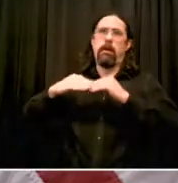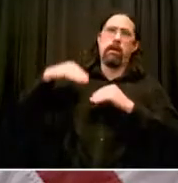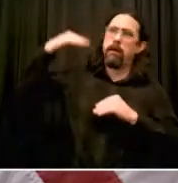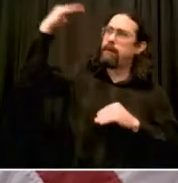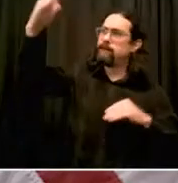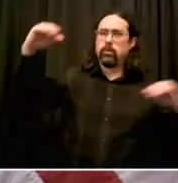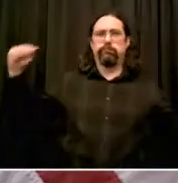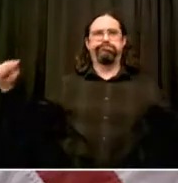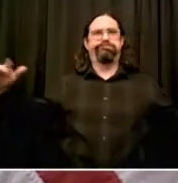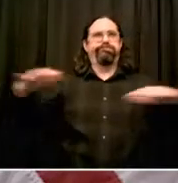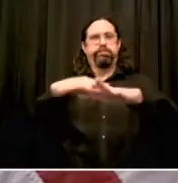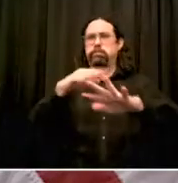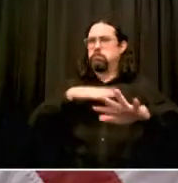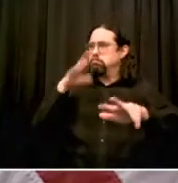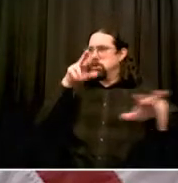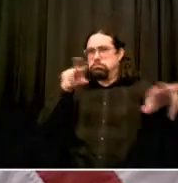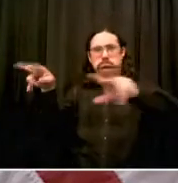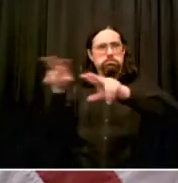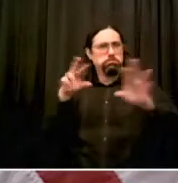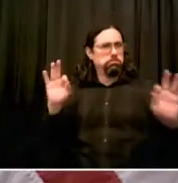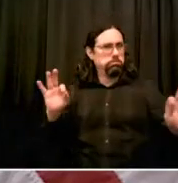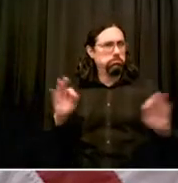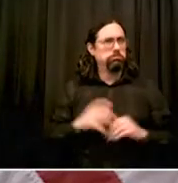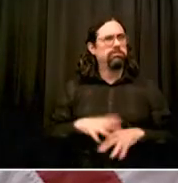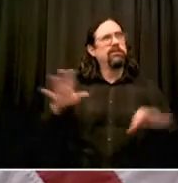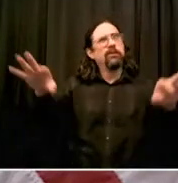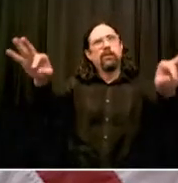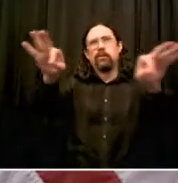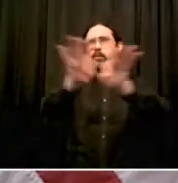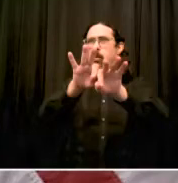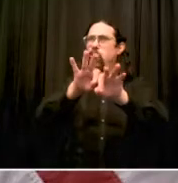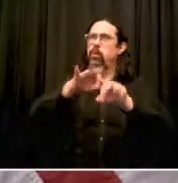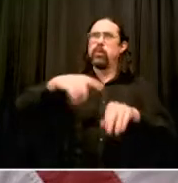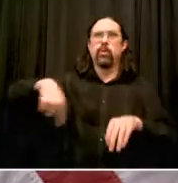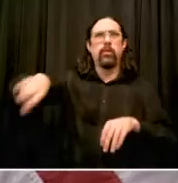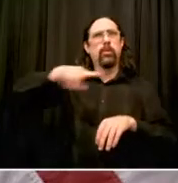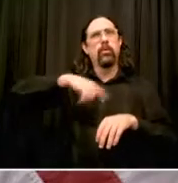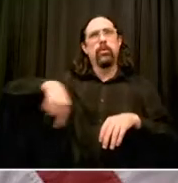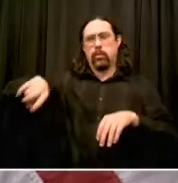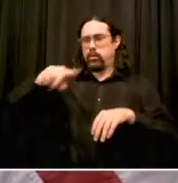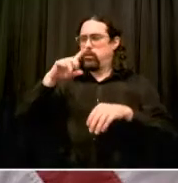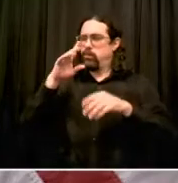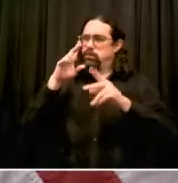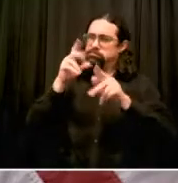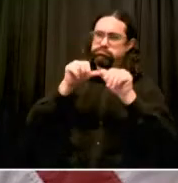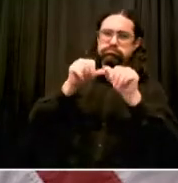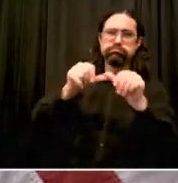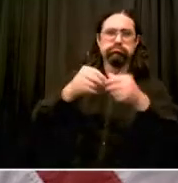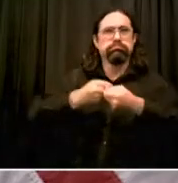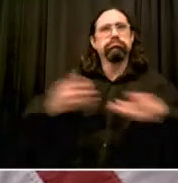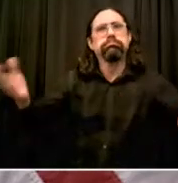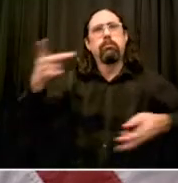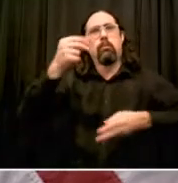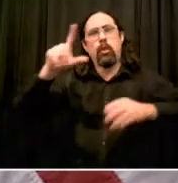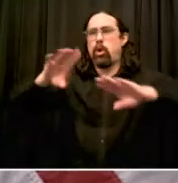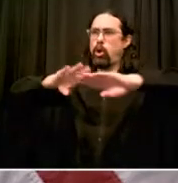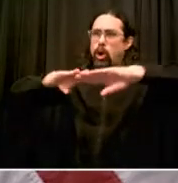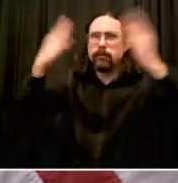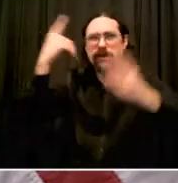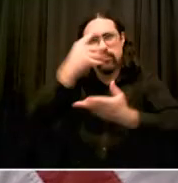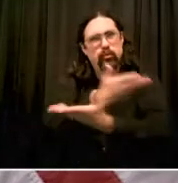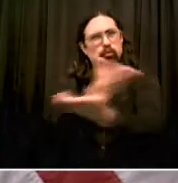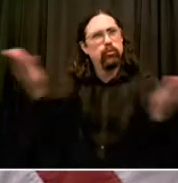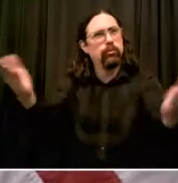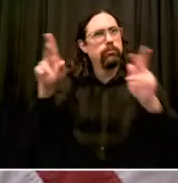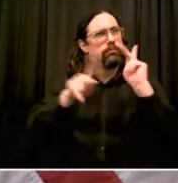Gersh from Streets Blog. How are you guys doing this morning? Hey, Gersh, how are you? Good. A couple of